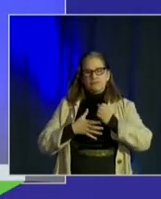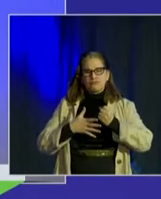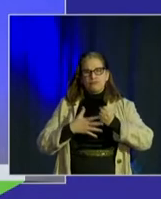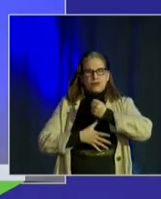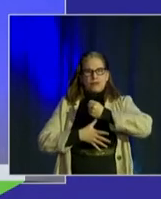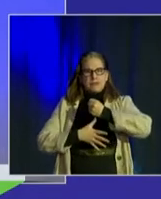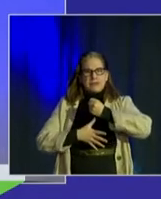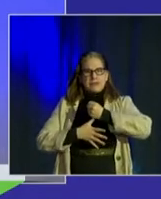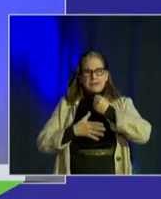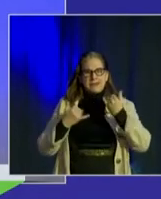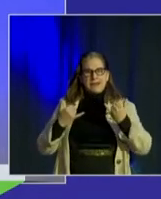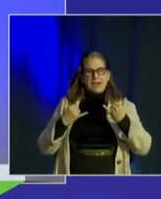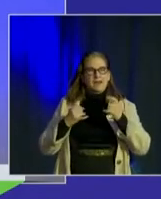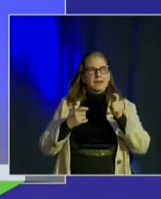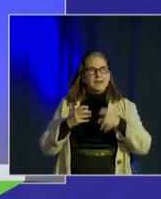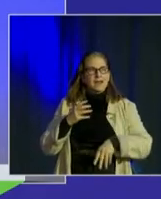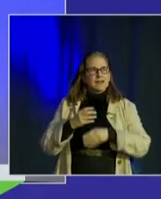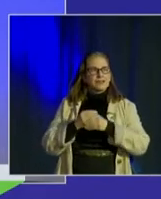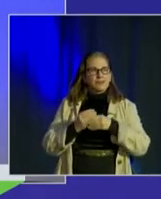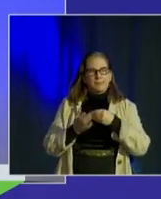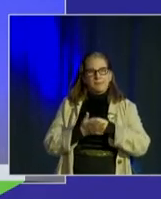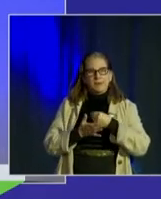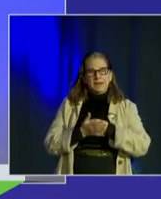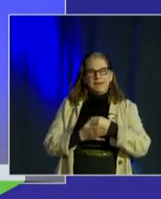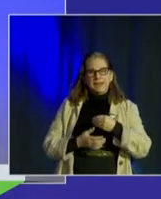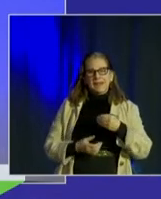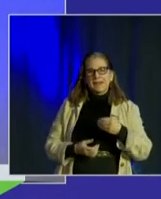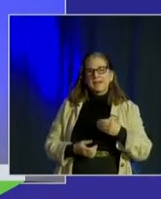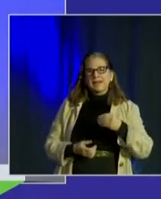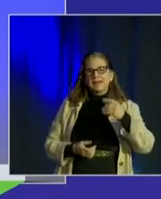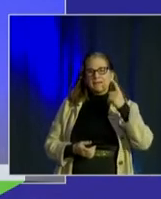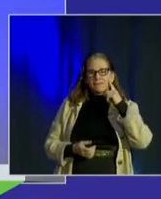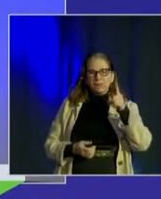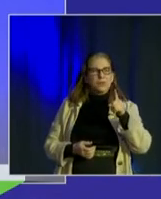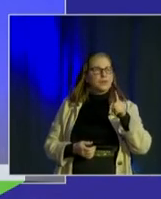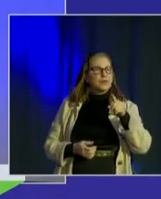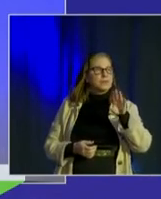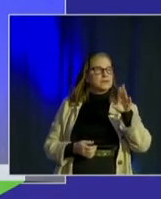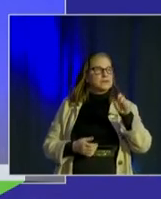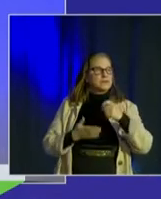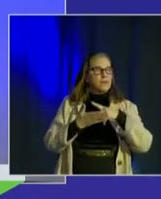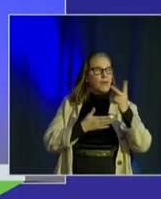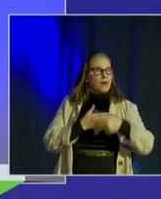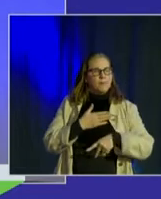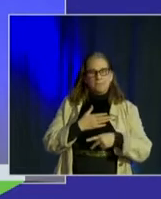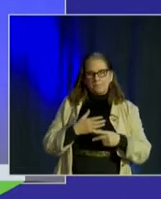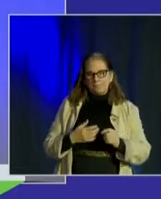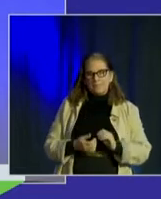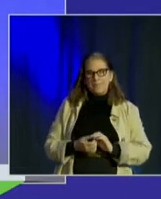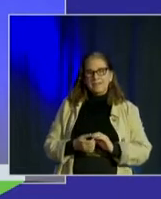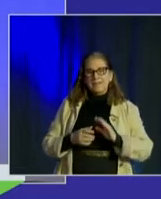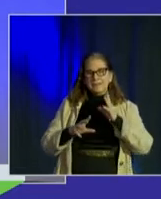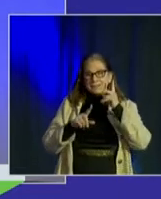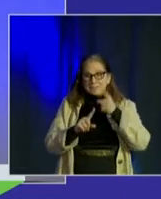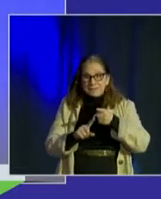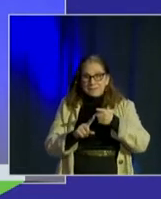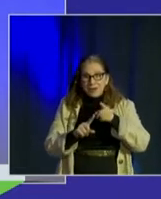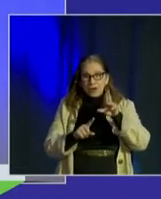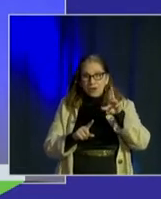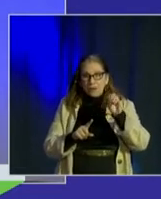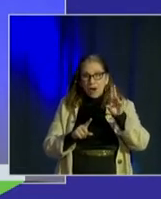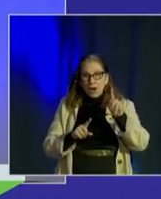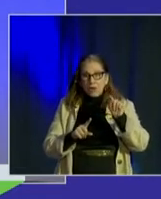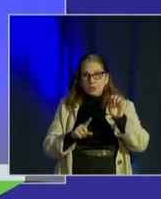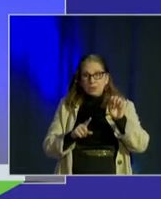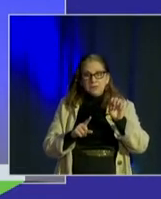bus program. Now, we didn't specifically talk about routes, but I know that the Anacostia to